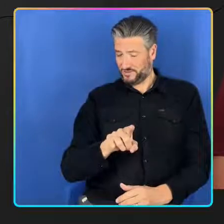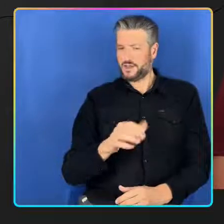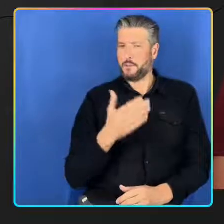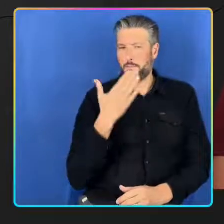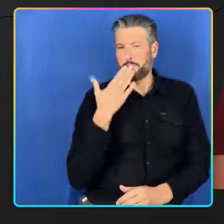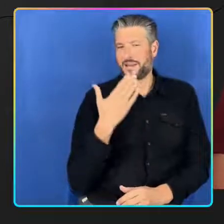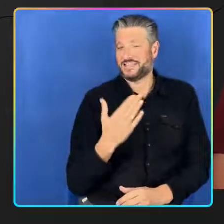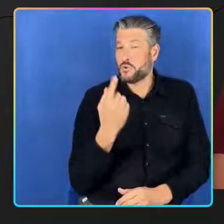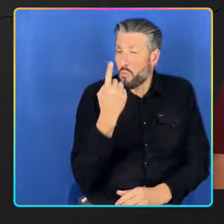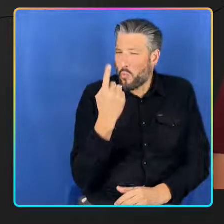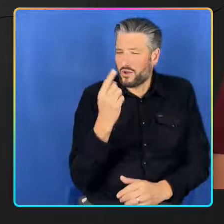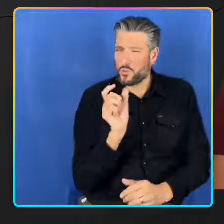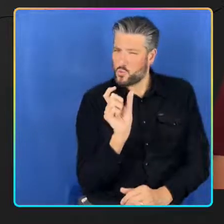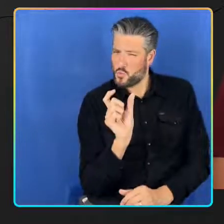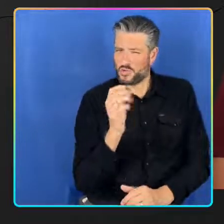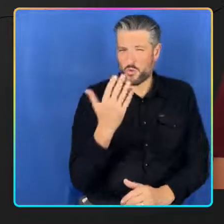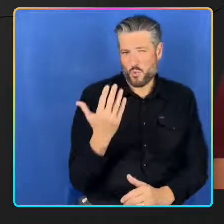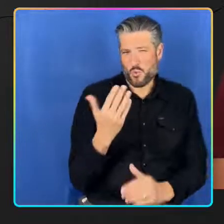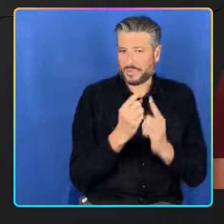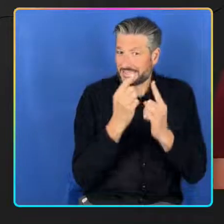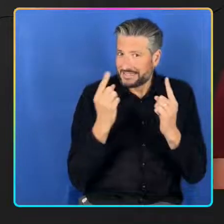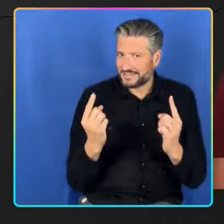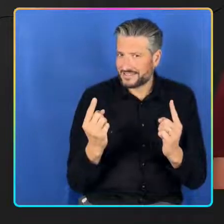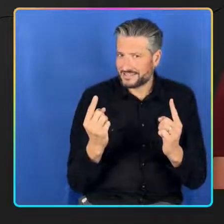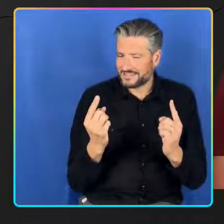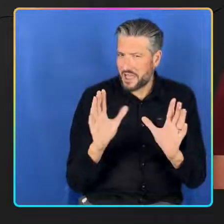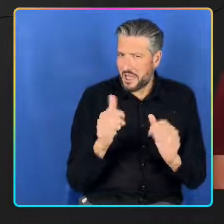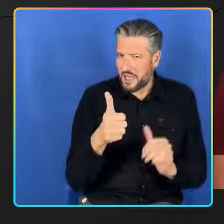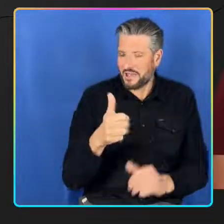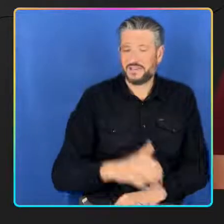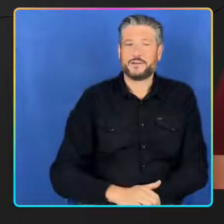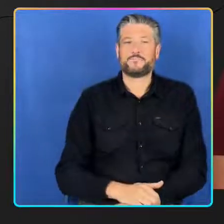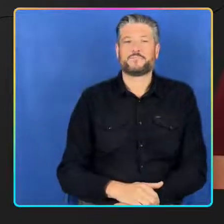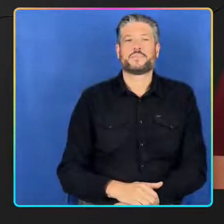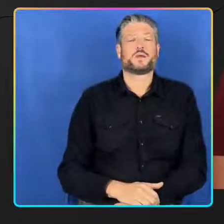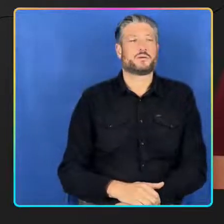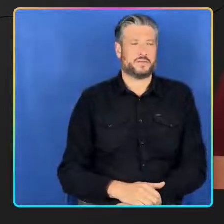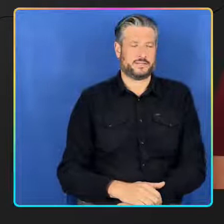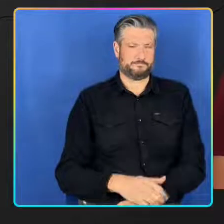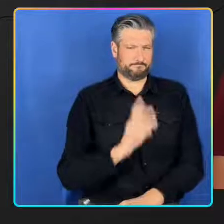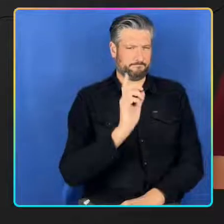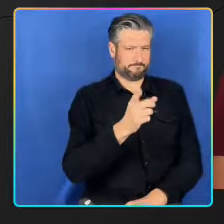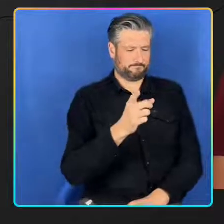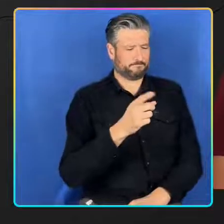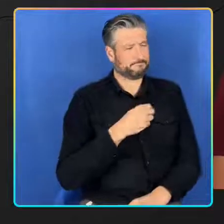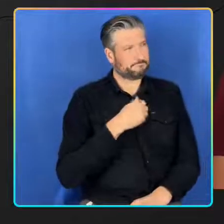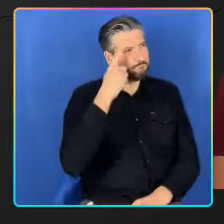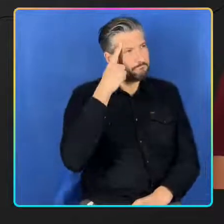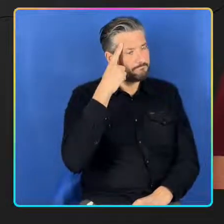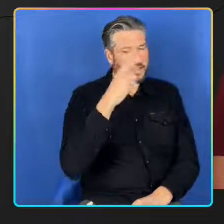allow it. Yeah. What is your favorite event on the AI calendar?